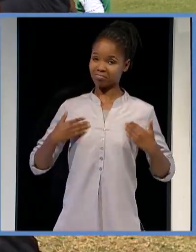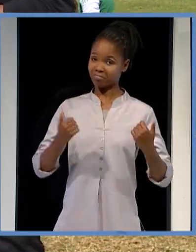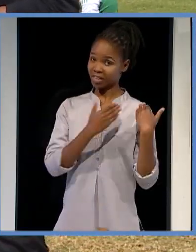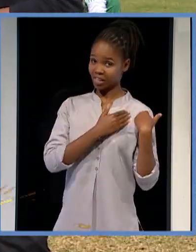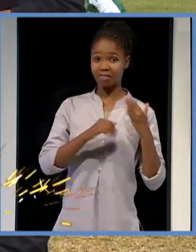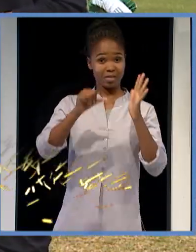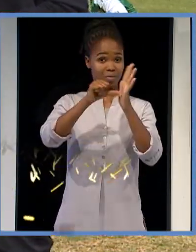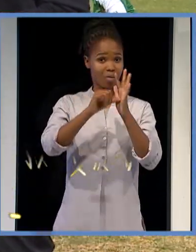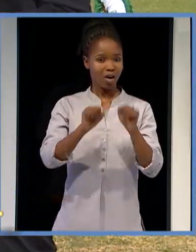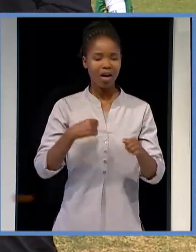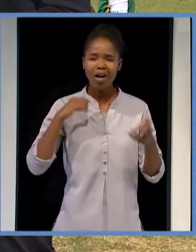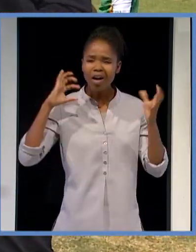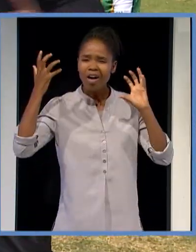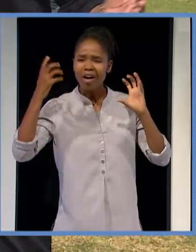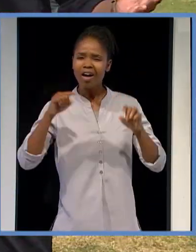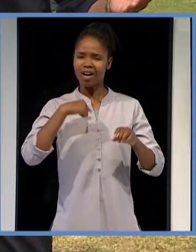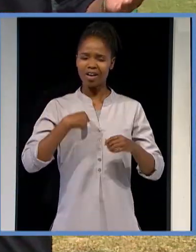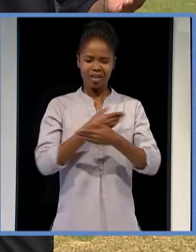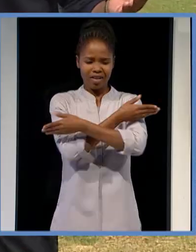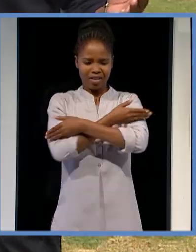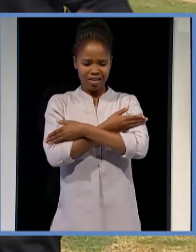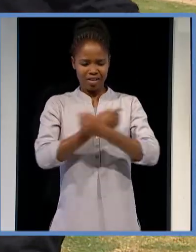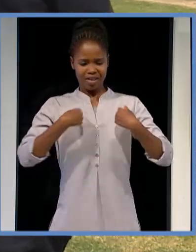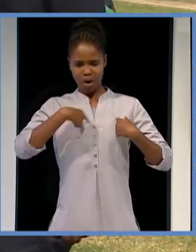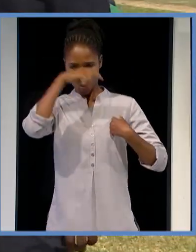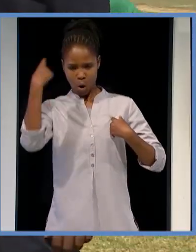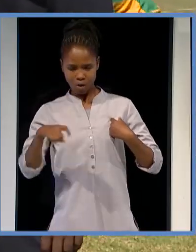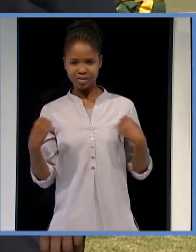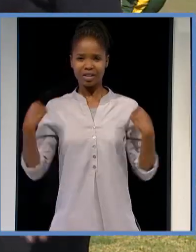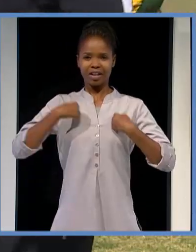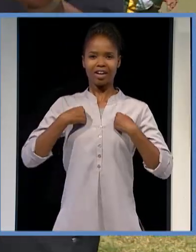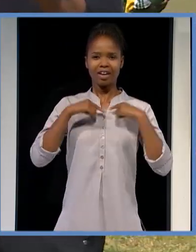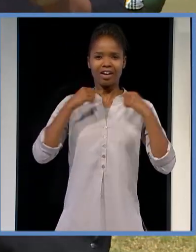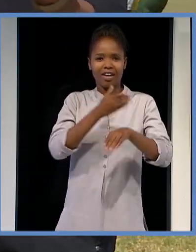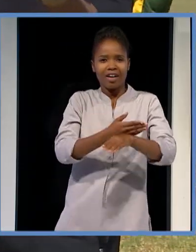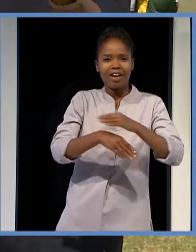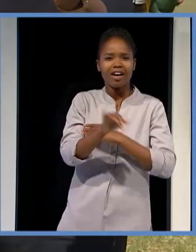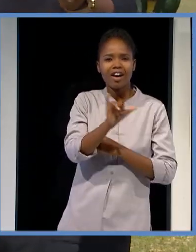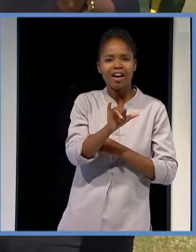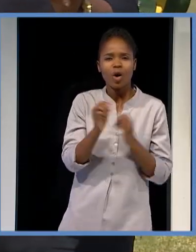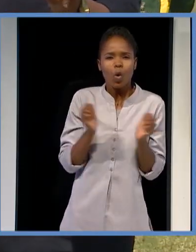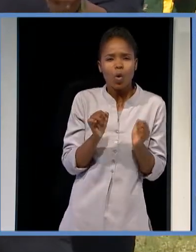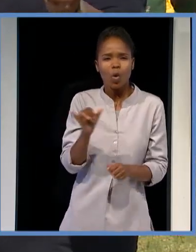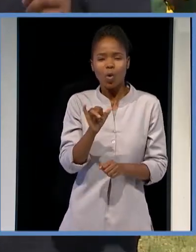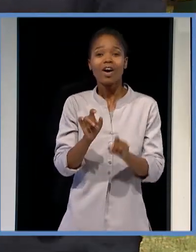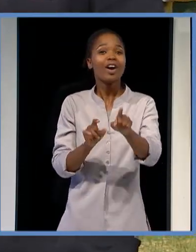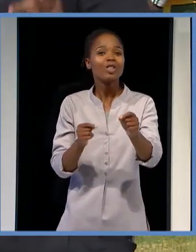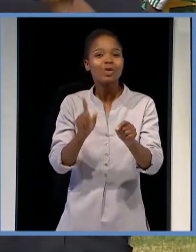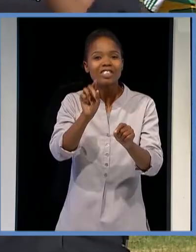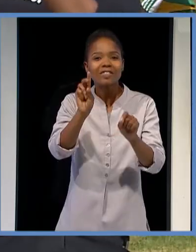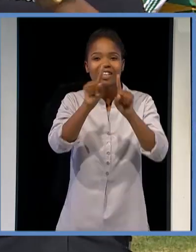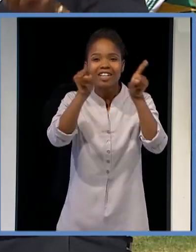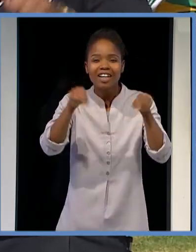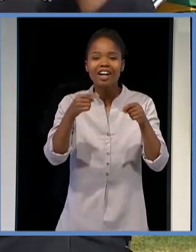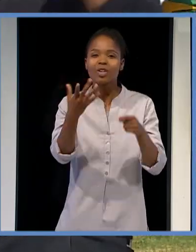Okay. Because it can be confusing at home for people watching. Is it hot or is it cold? Just hold on to the TV, touch the TV. Whatever